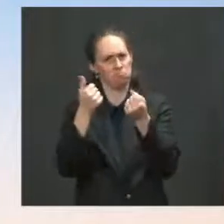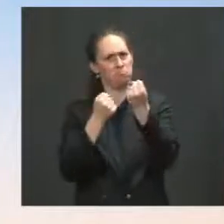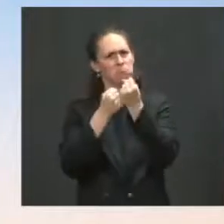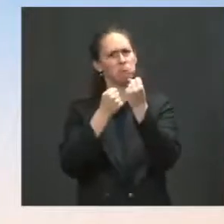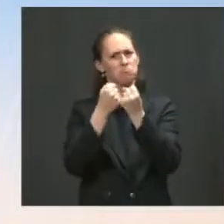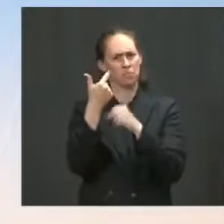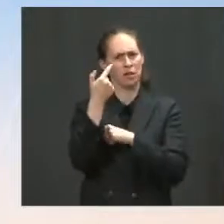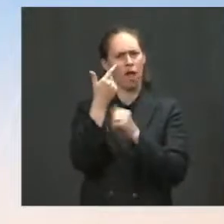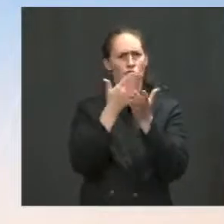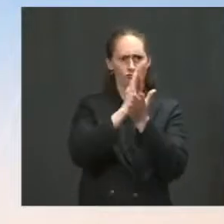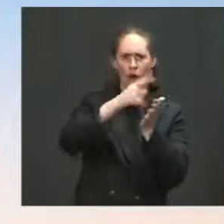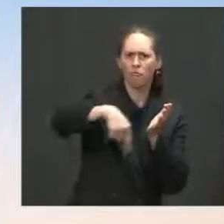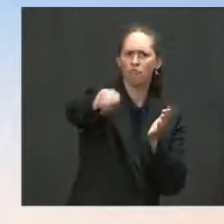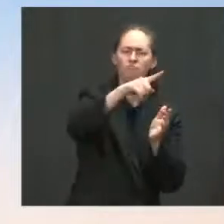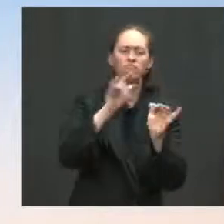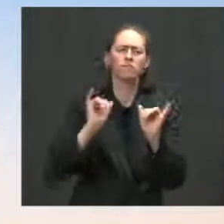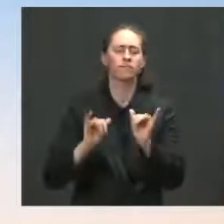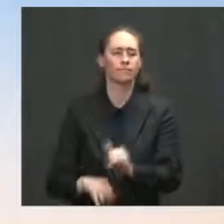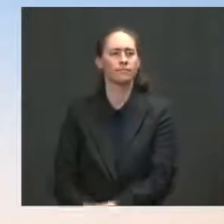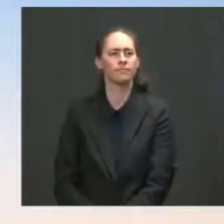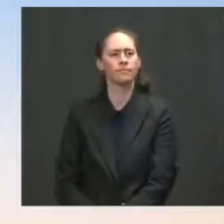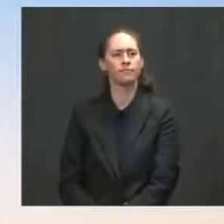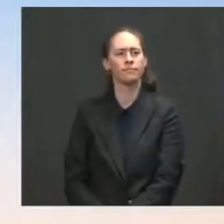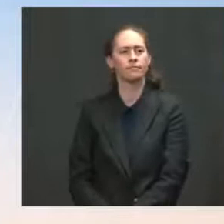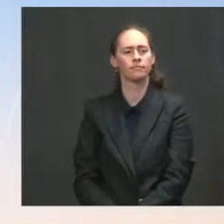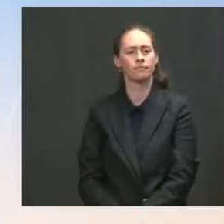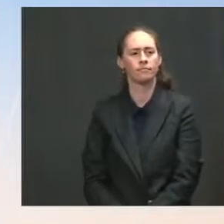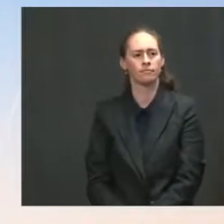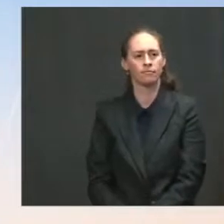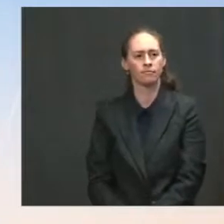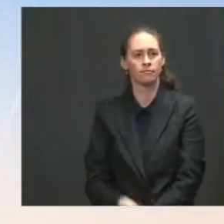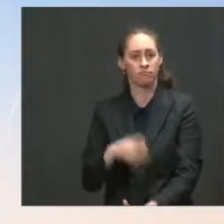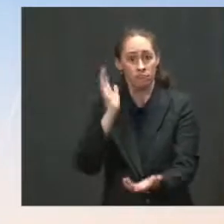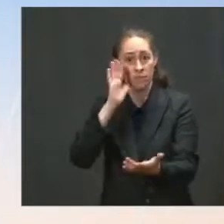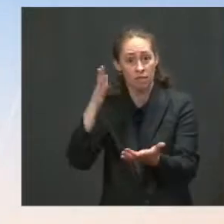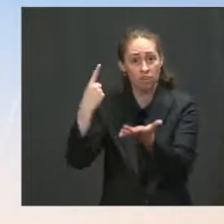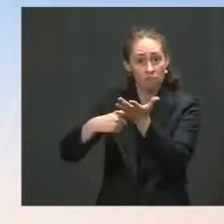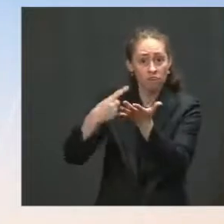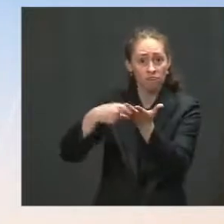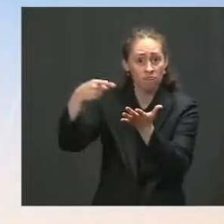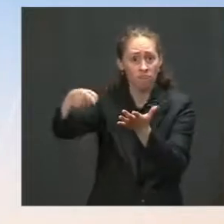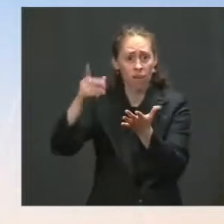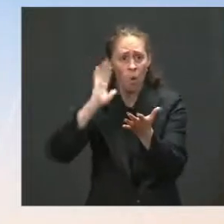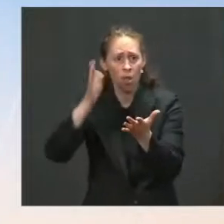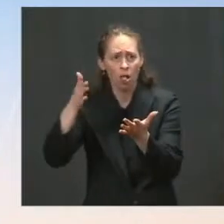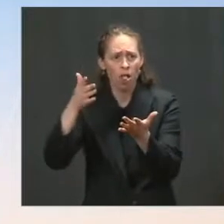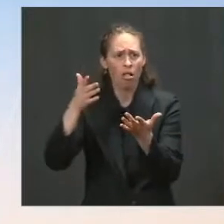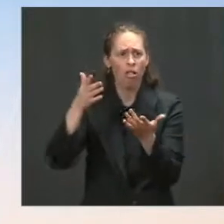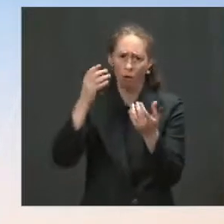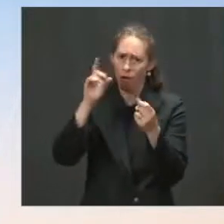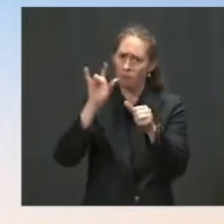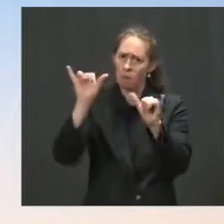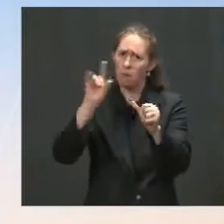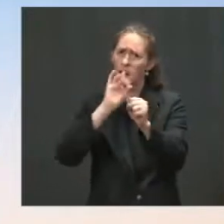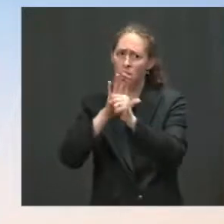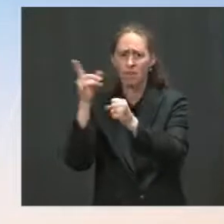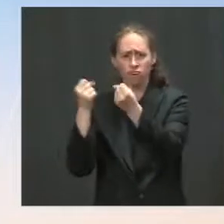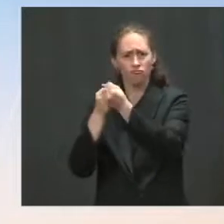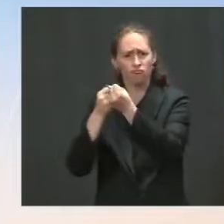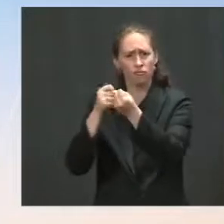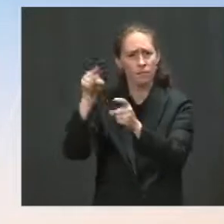Senator King on this issue? And is the White House fully committed to Chipman, or might it go with a different nominee at some